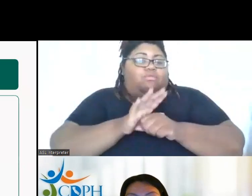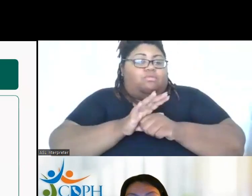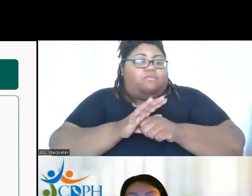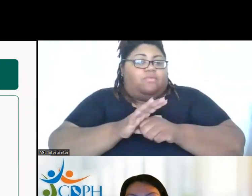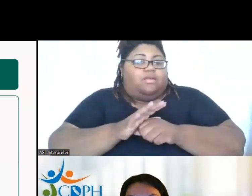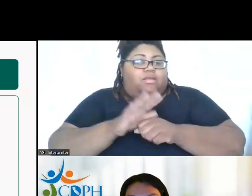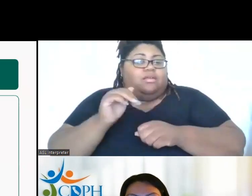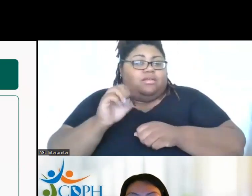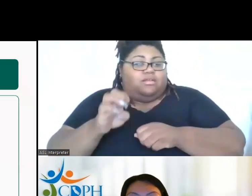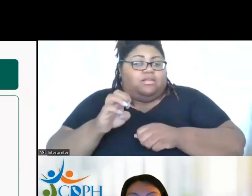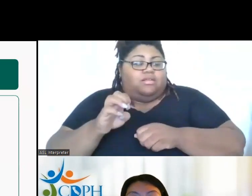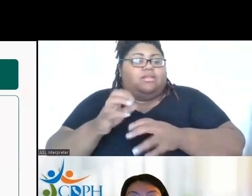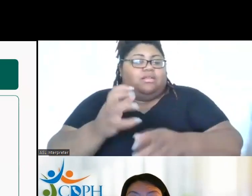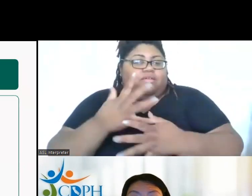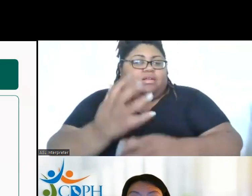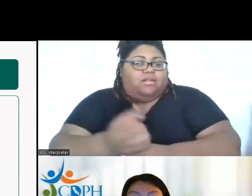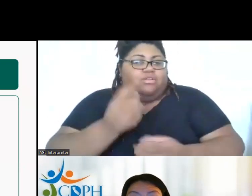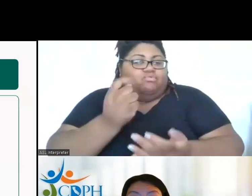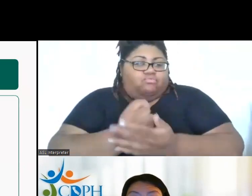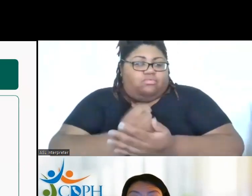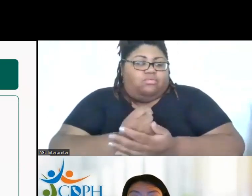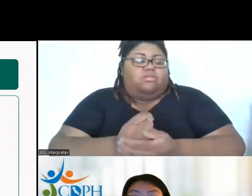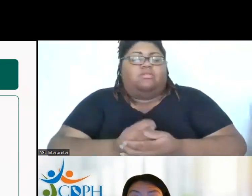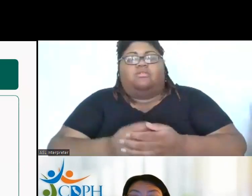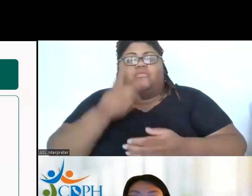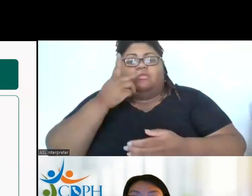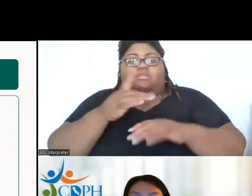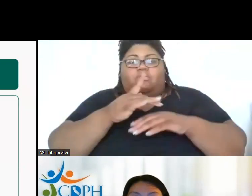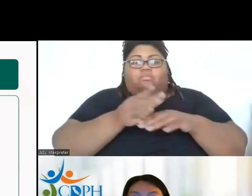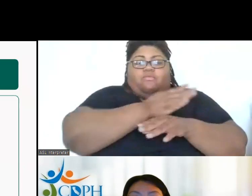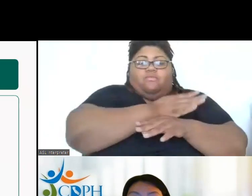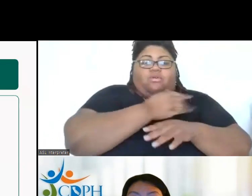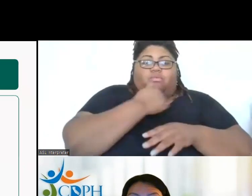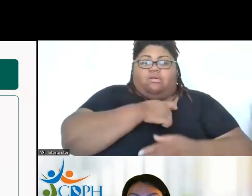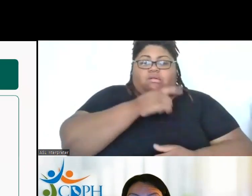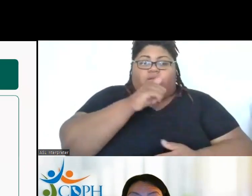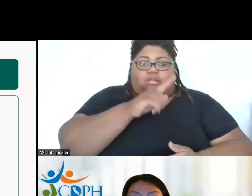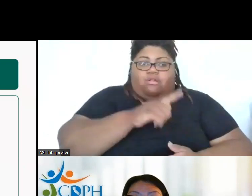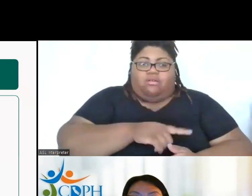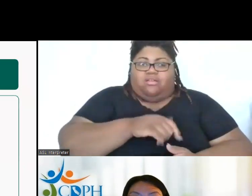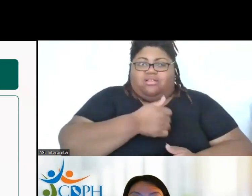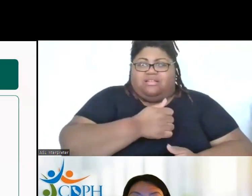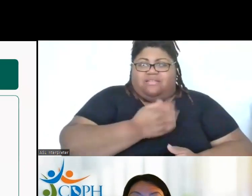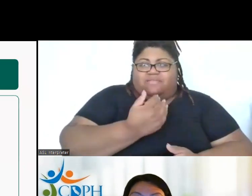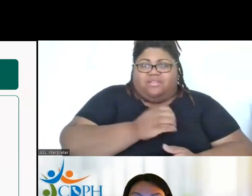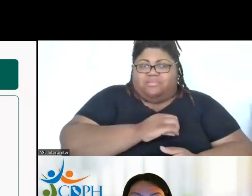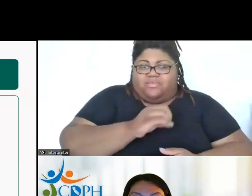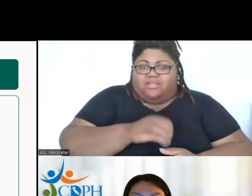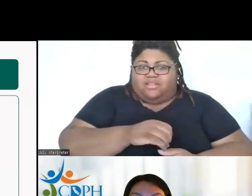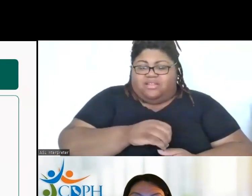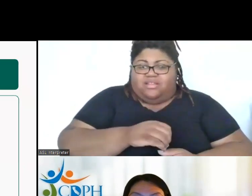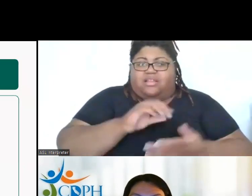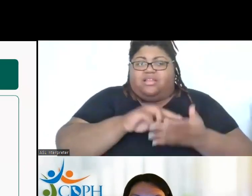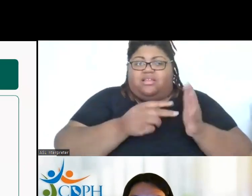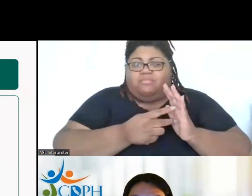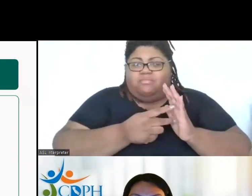facilities that got treated. And so you can see earlier on the year, we were quite low in the 10 to 15%, which to me as a clinician